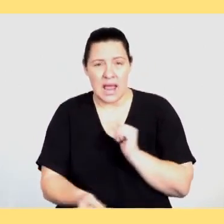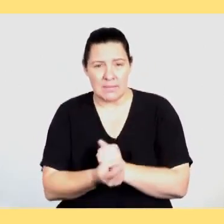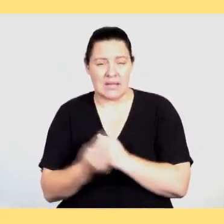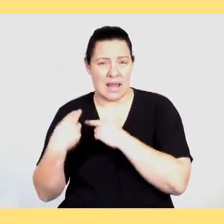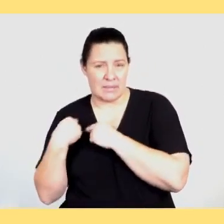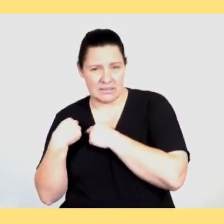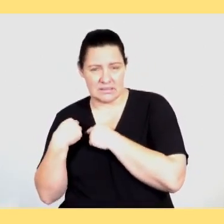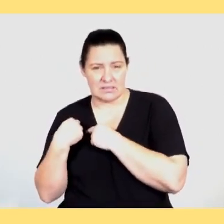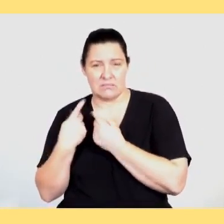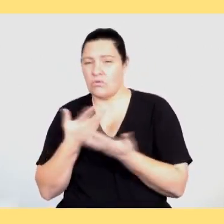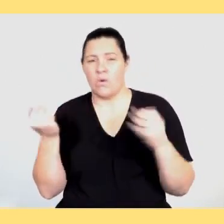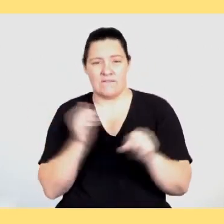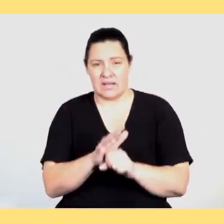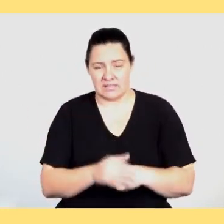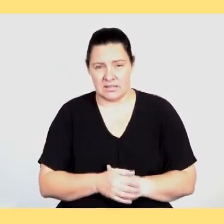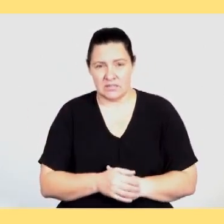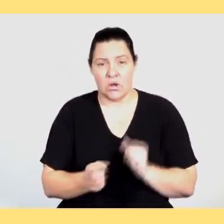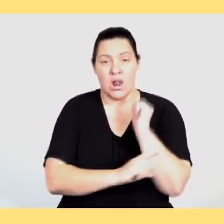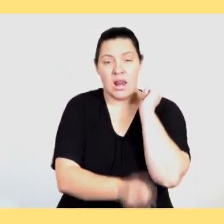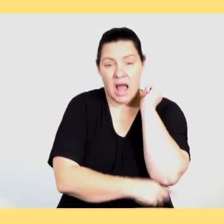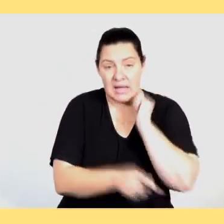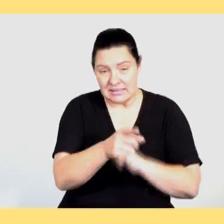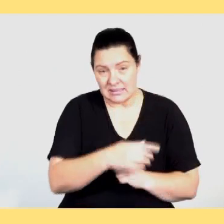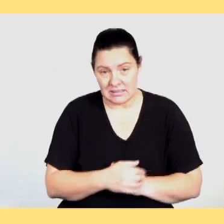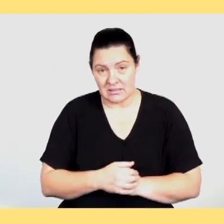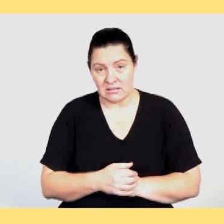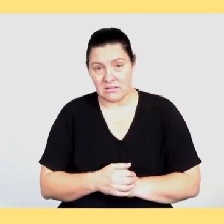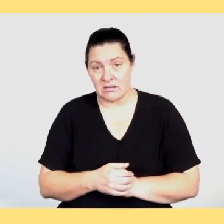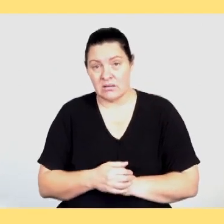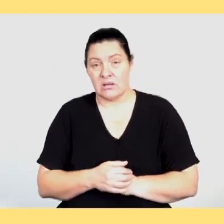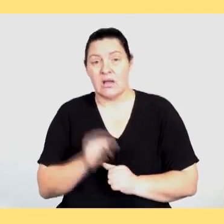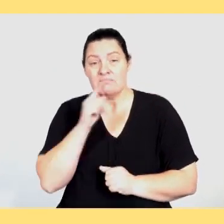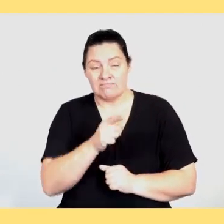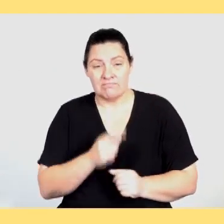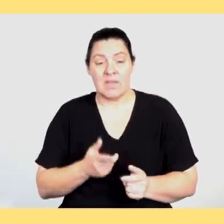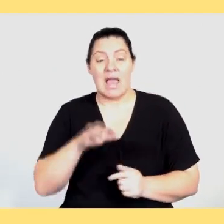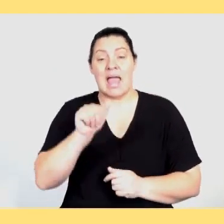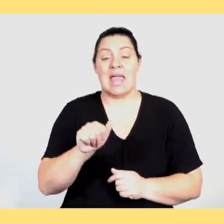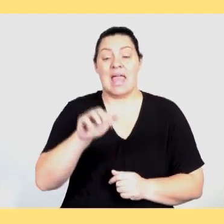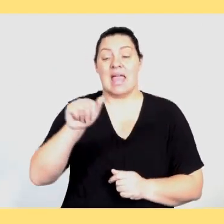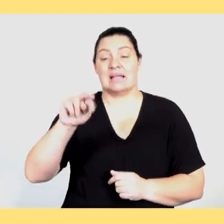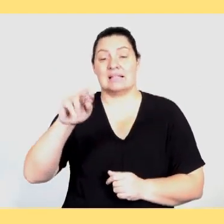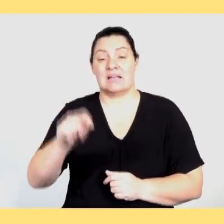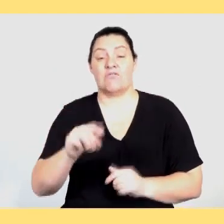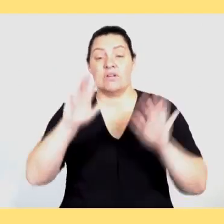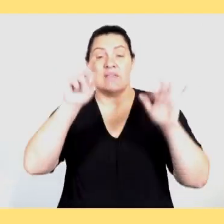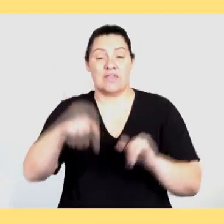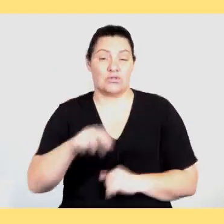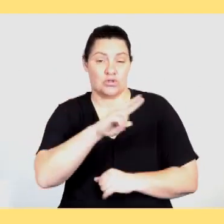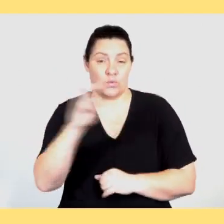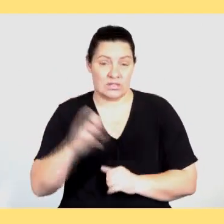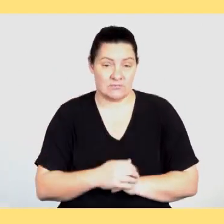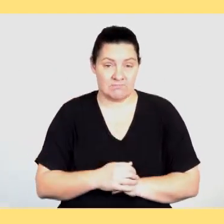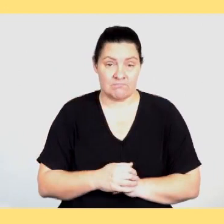to our liabilities? No effect. Now, the last one is name. Sold goods to A and for